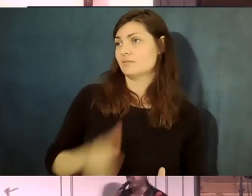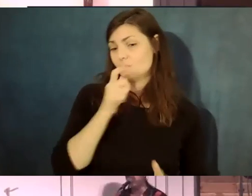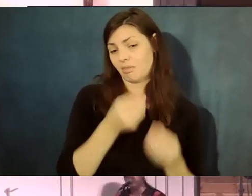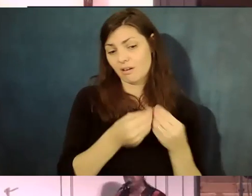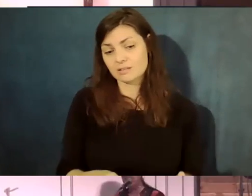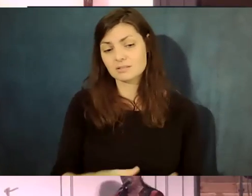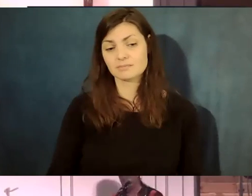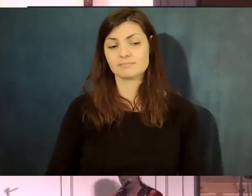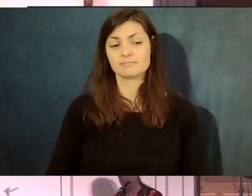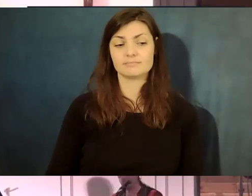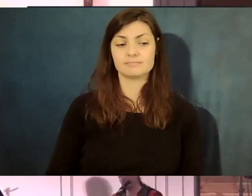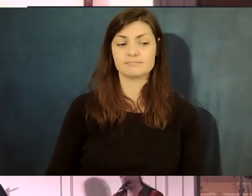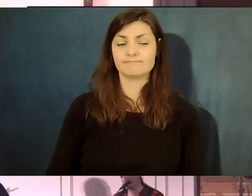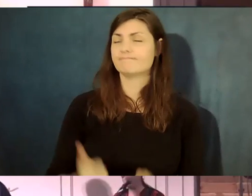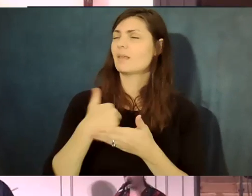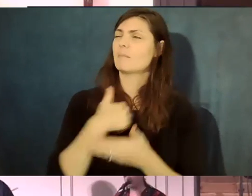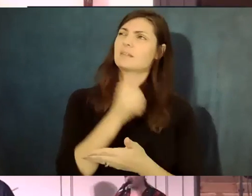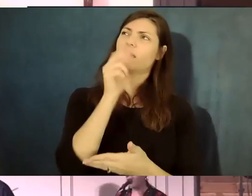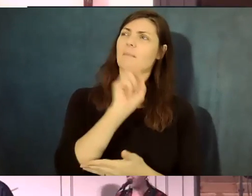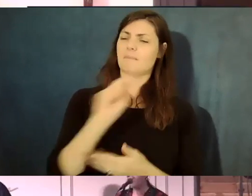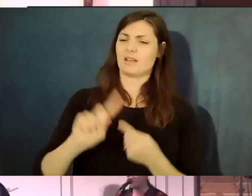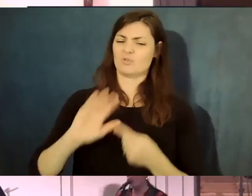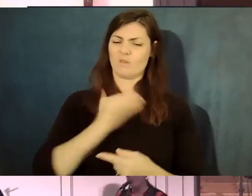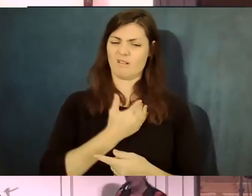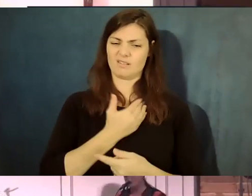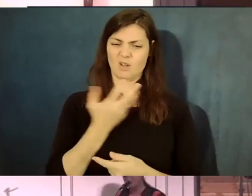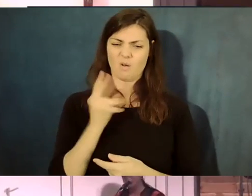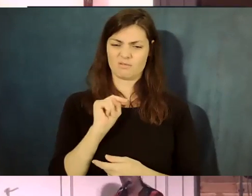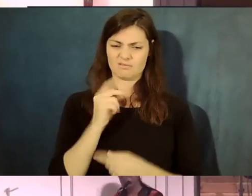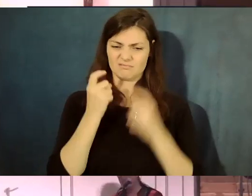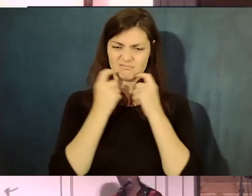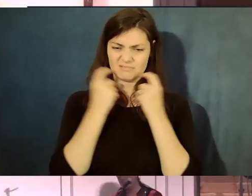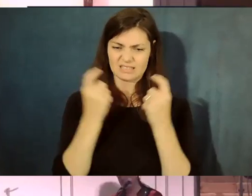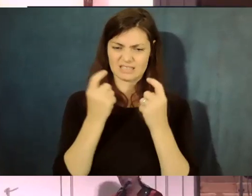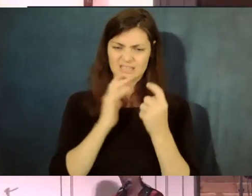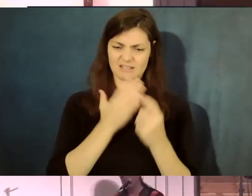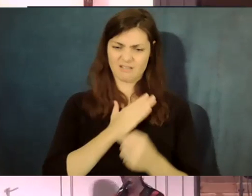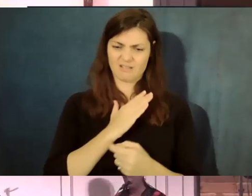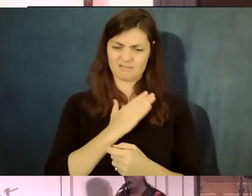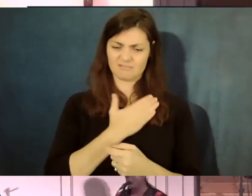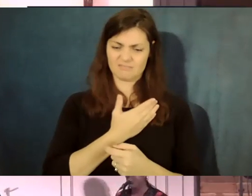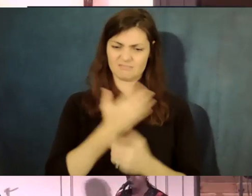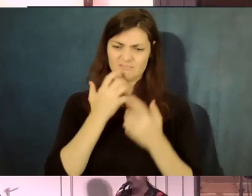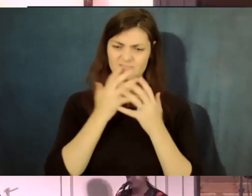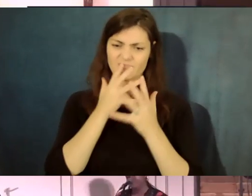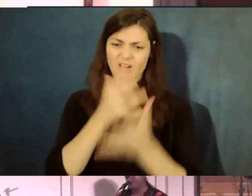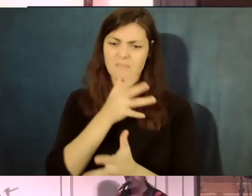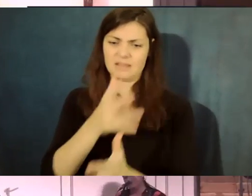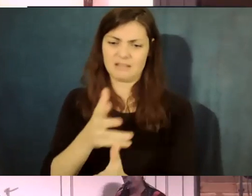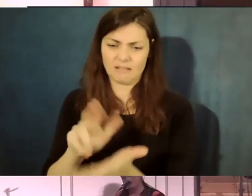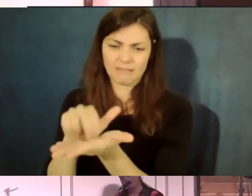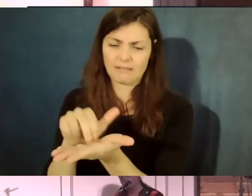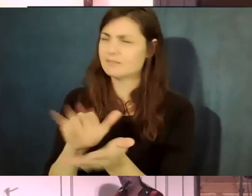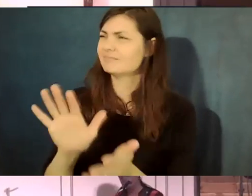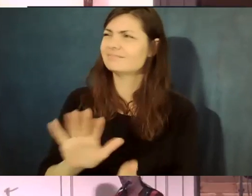Lord, we wouldn't be going back to our own junk, vomit. we be crying out